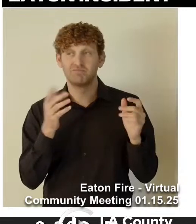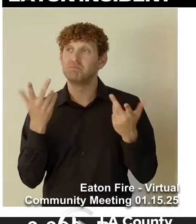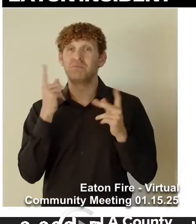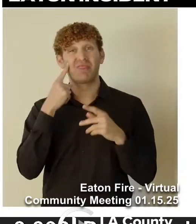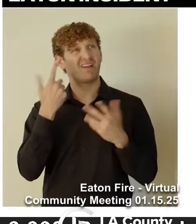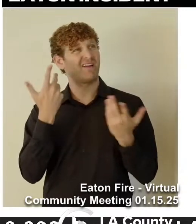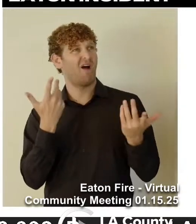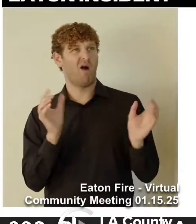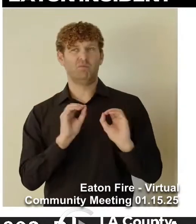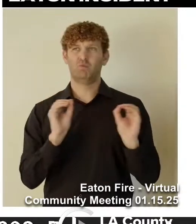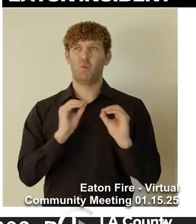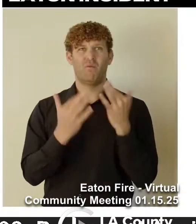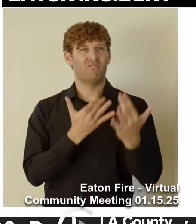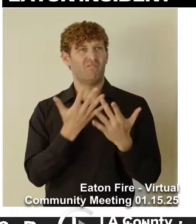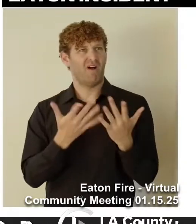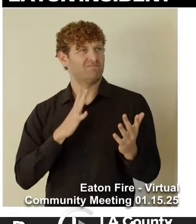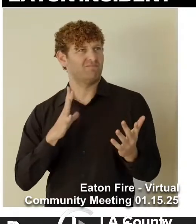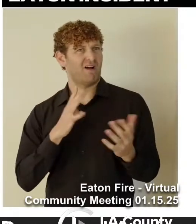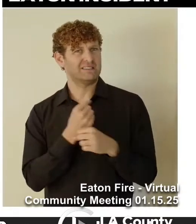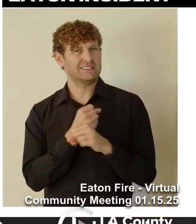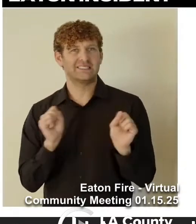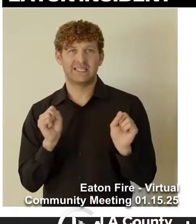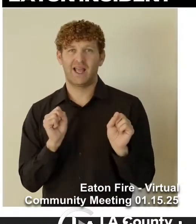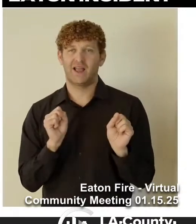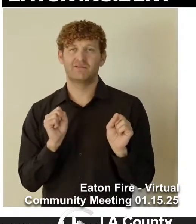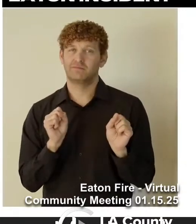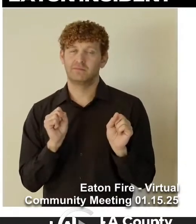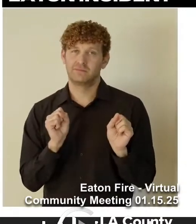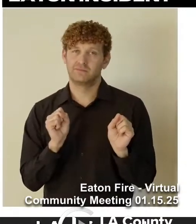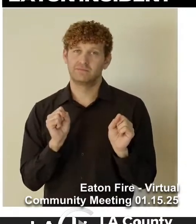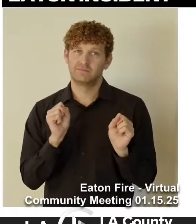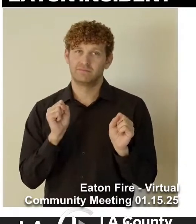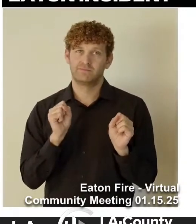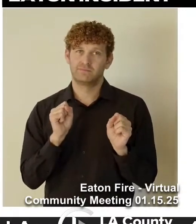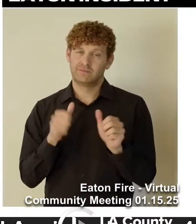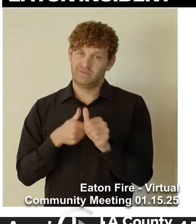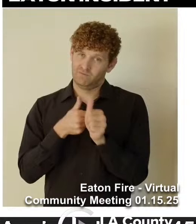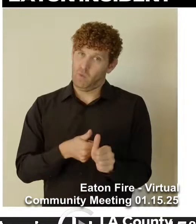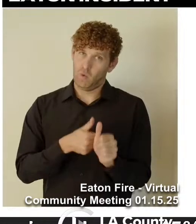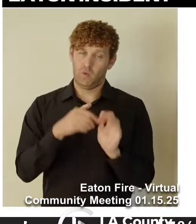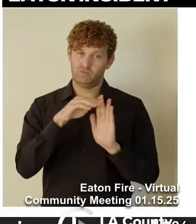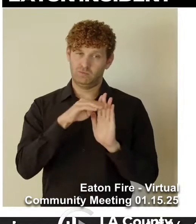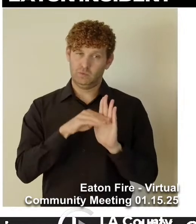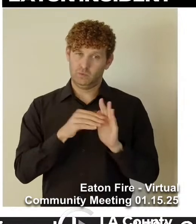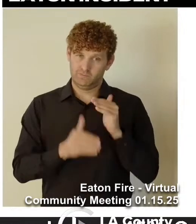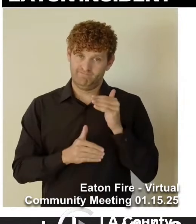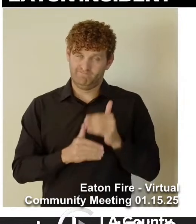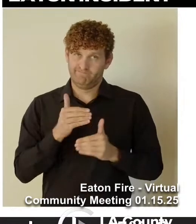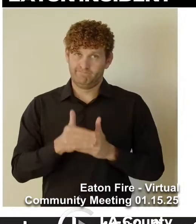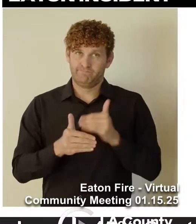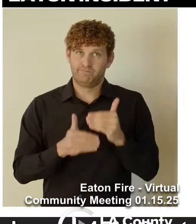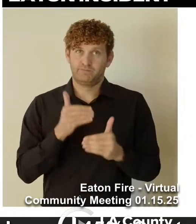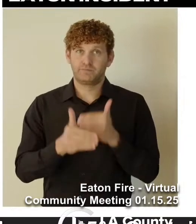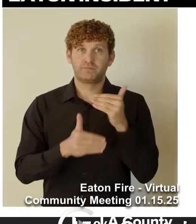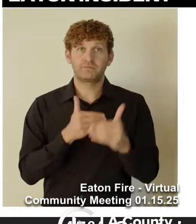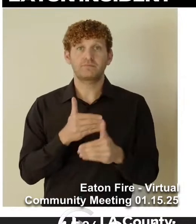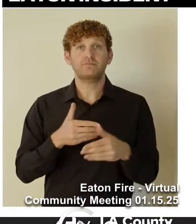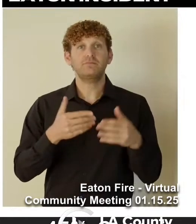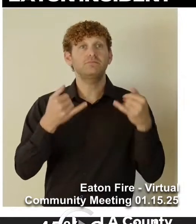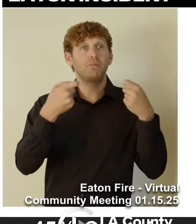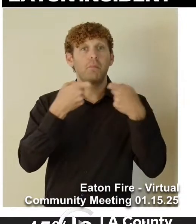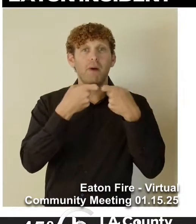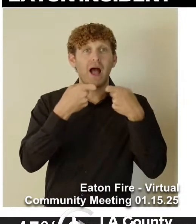that they need to, that are some concerns. There are down power lines,